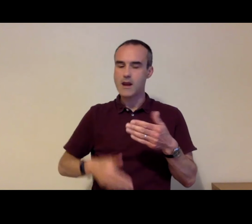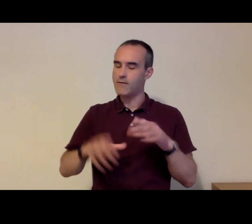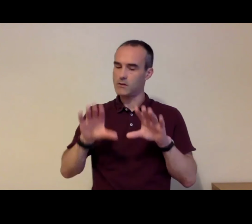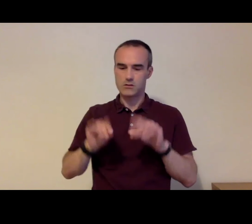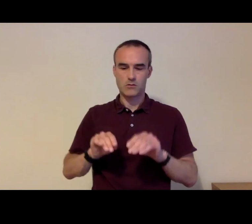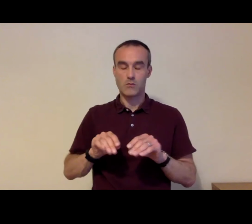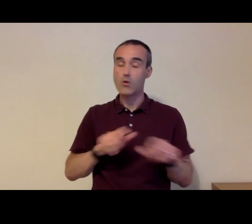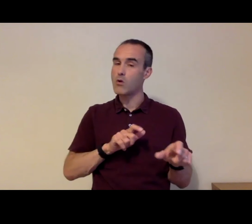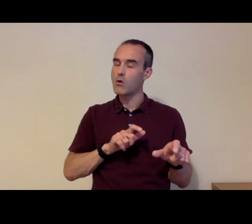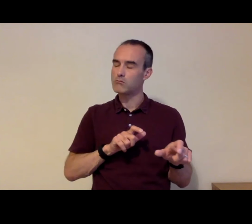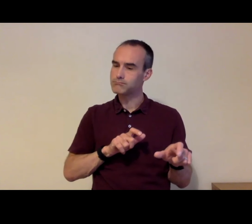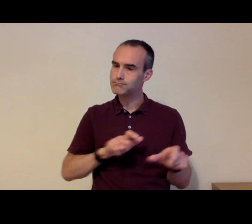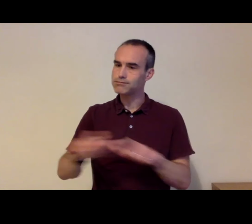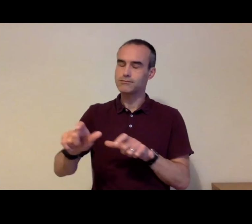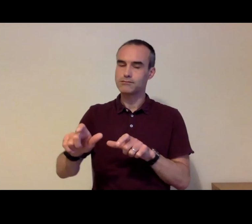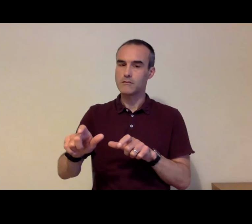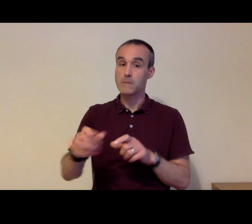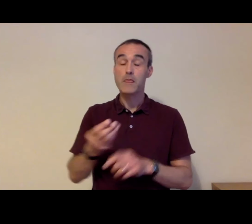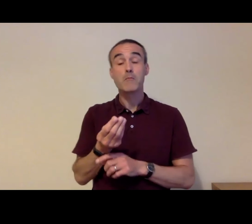There are certain things that make it worse.